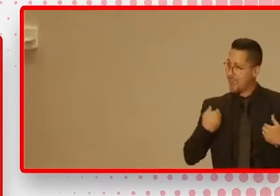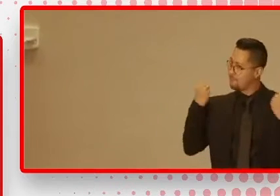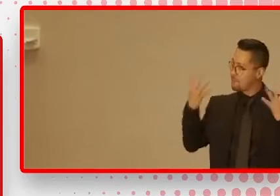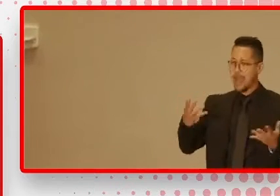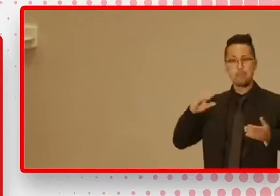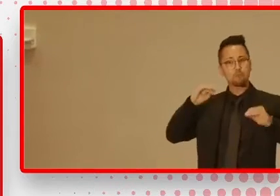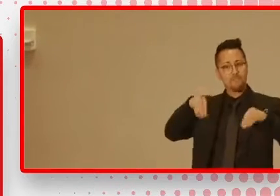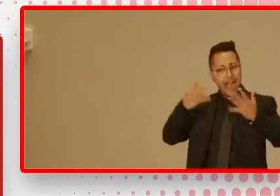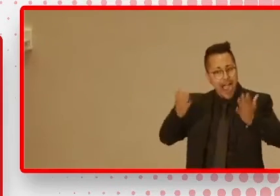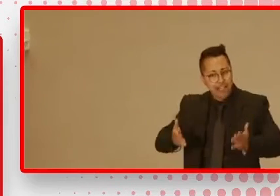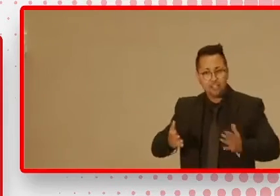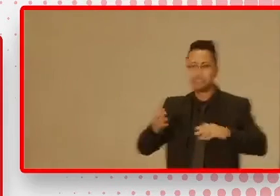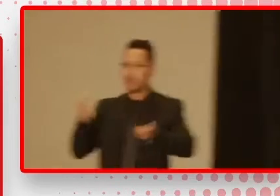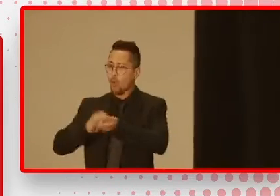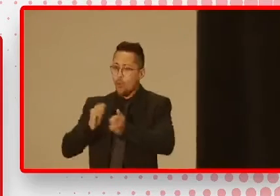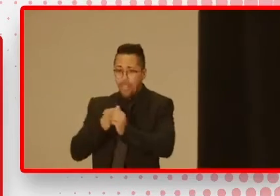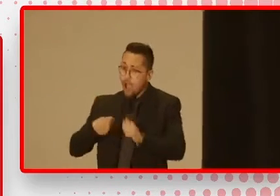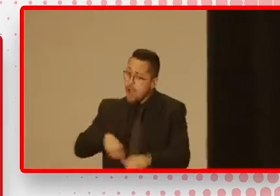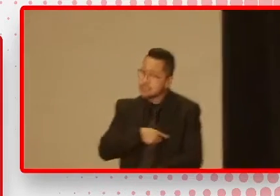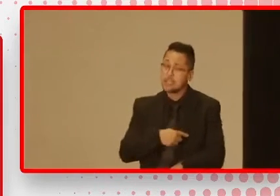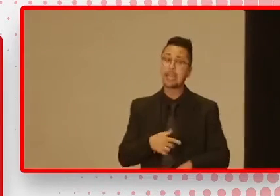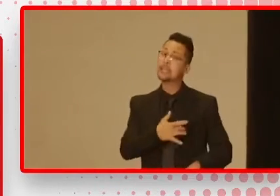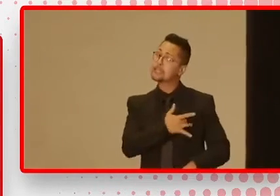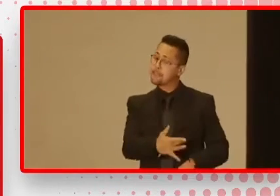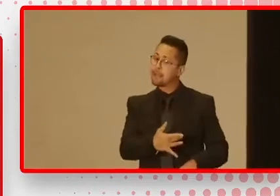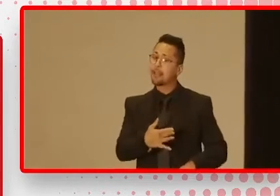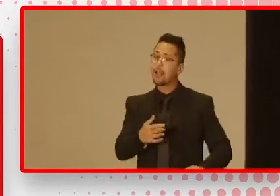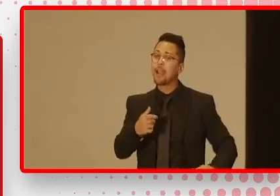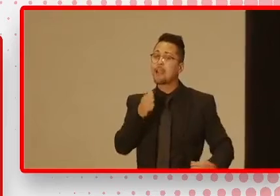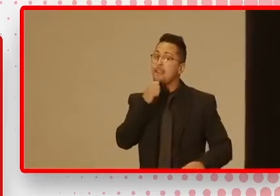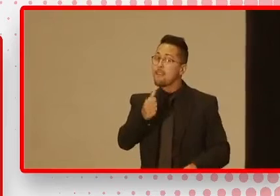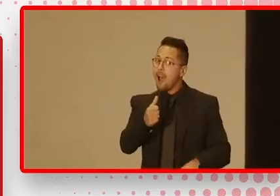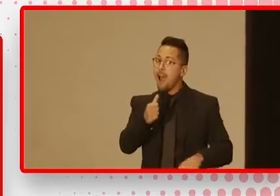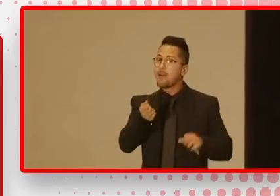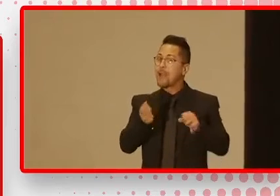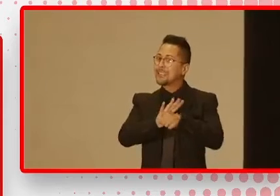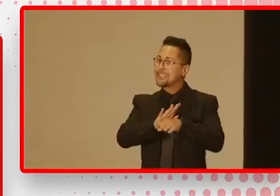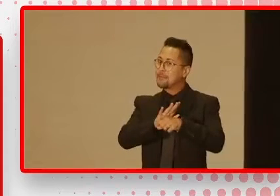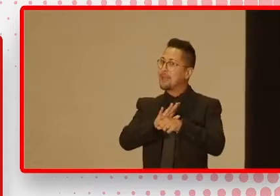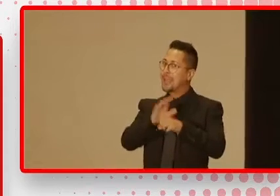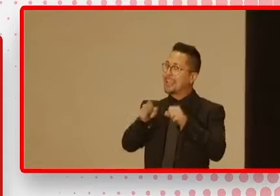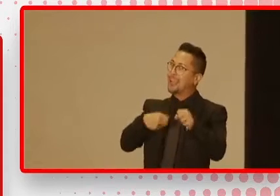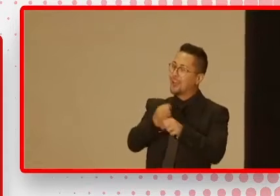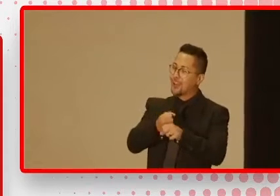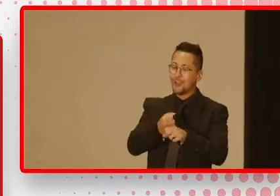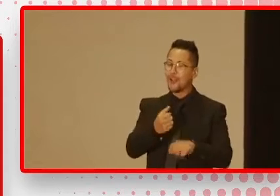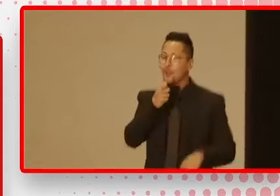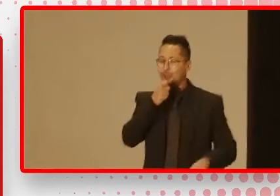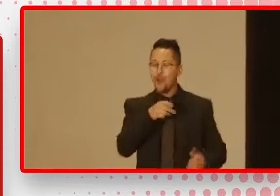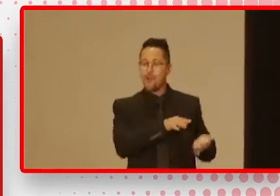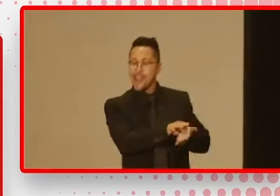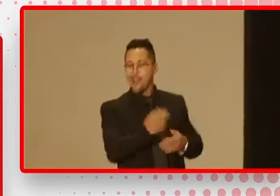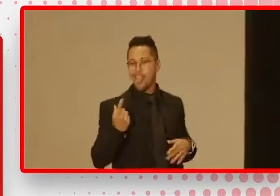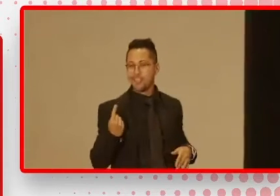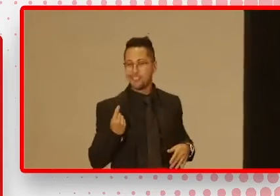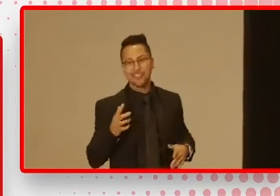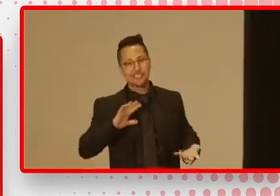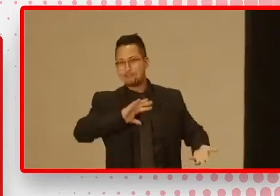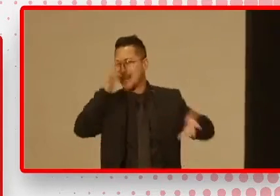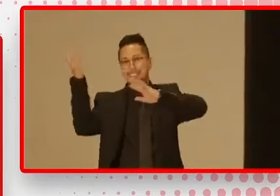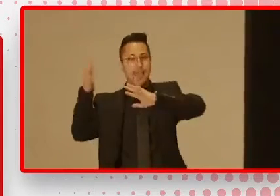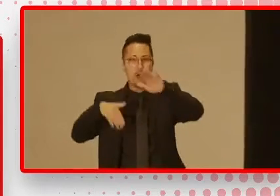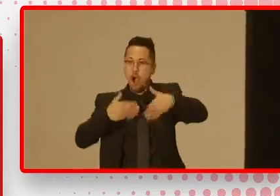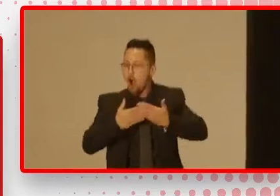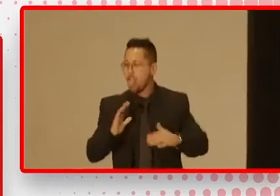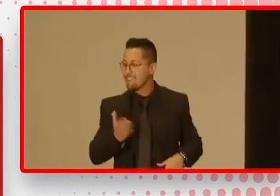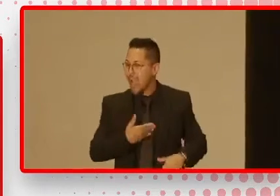us. And typically in a non-pandemic year, because we're not going to count this last year, it's messed up all of our data, as